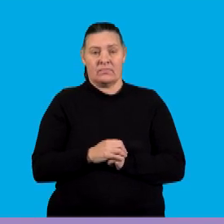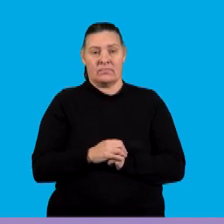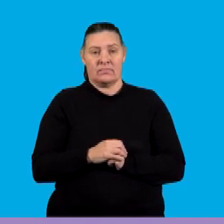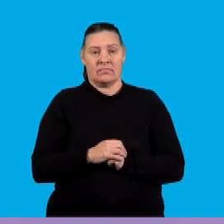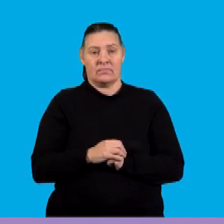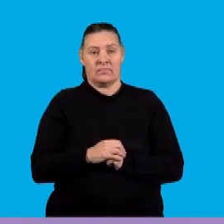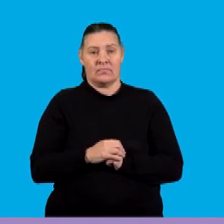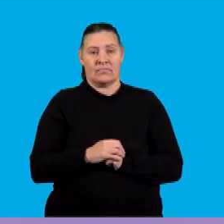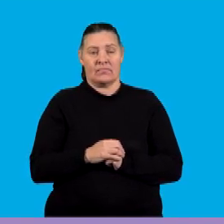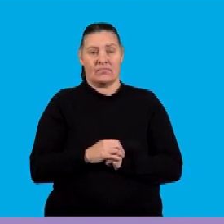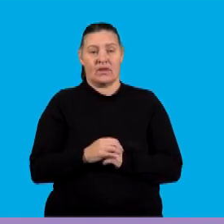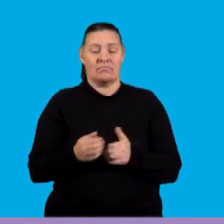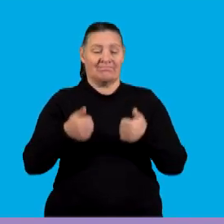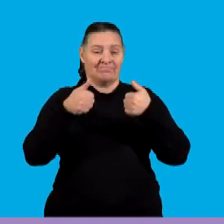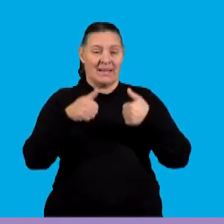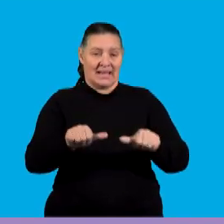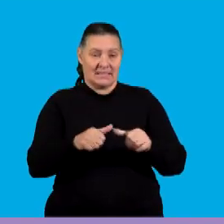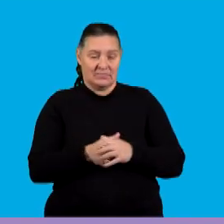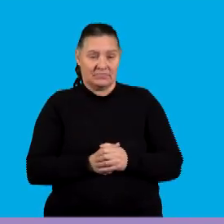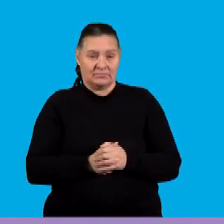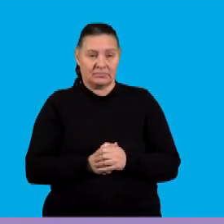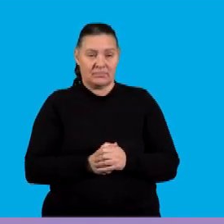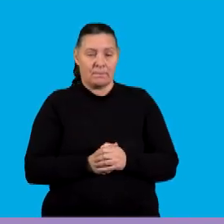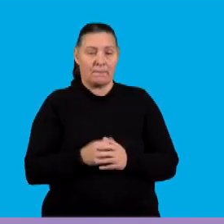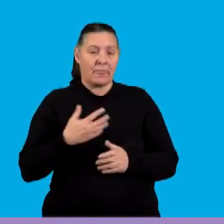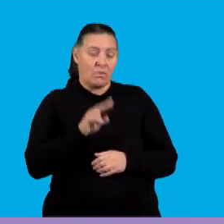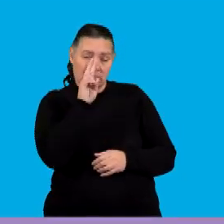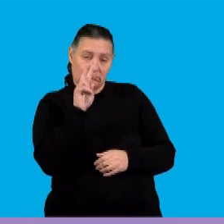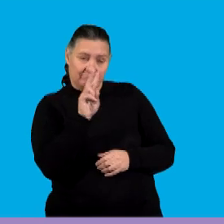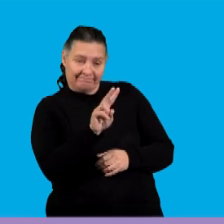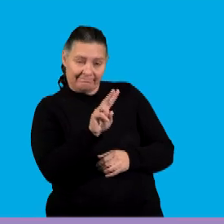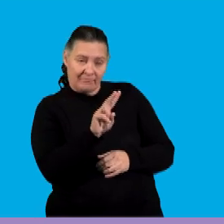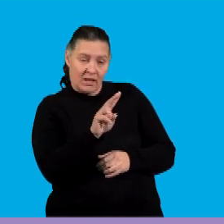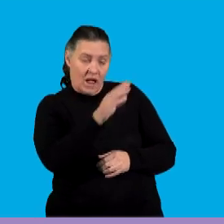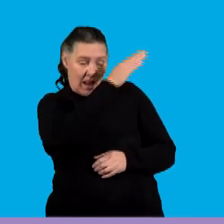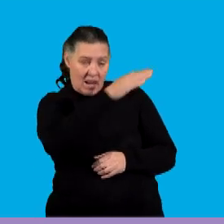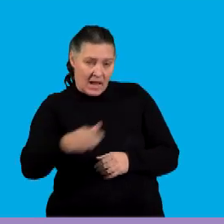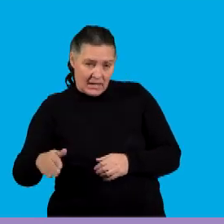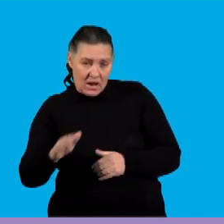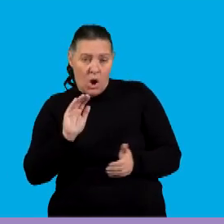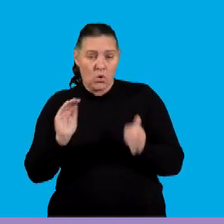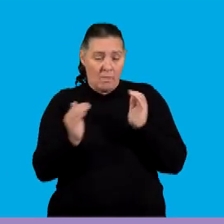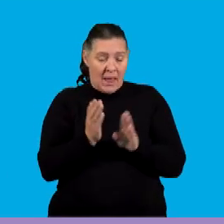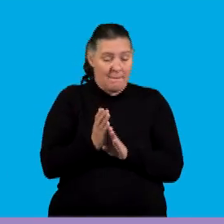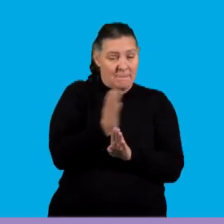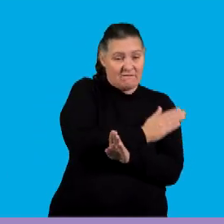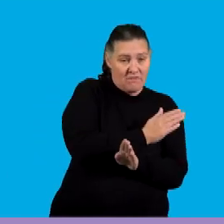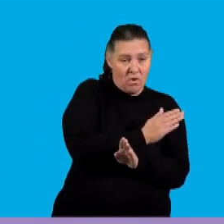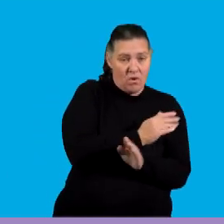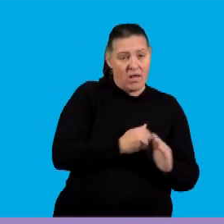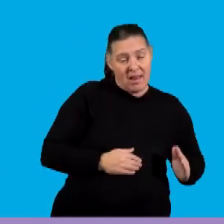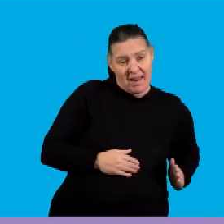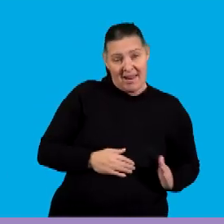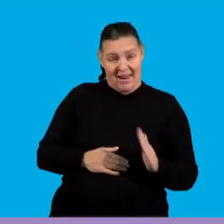Let's move on to the next line here. And what I want you to notice with this next line, when we are comparing it with the previous line,